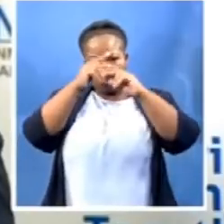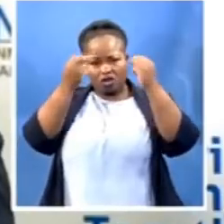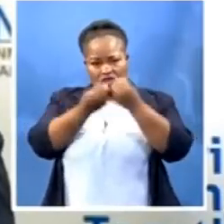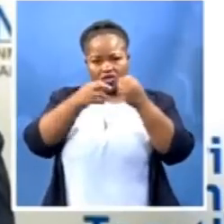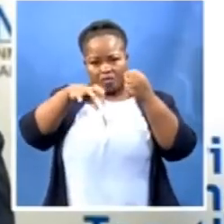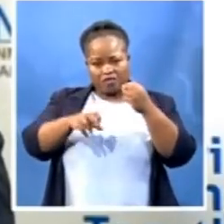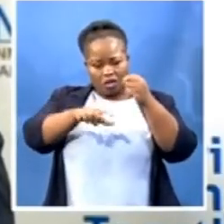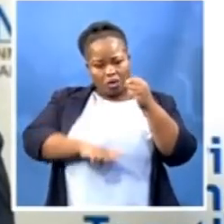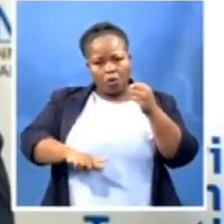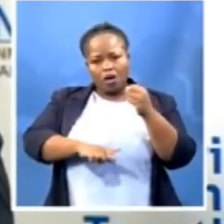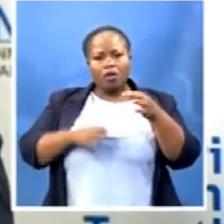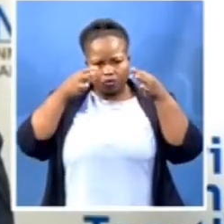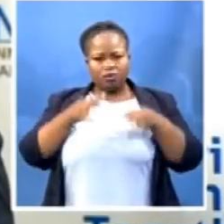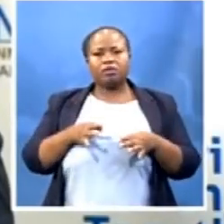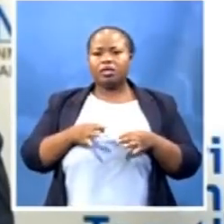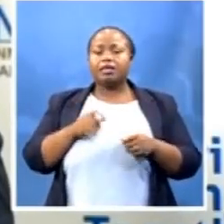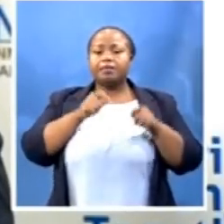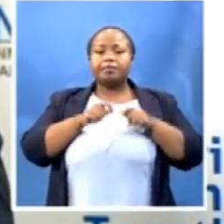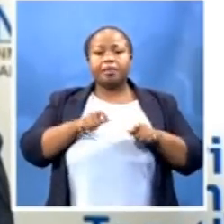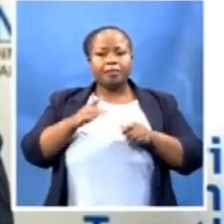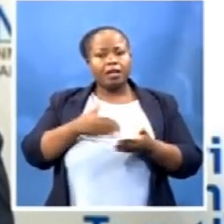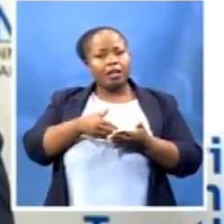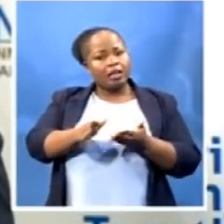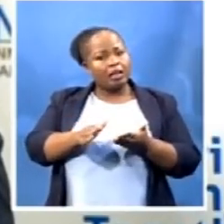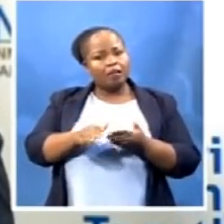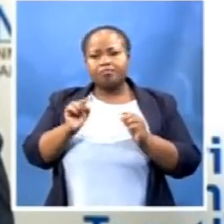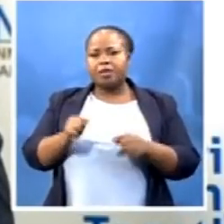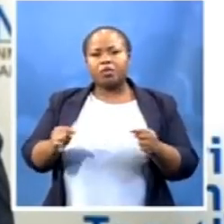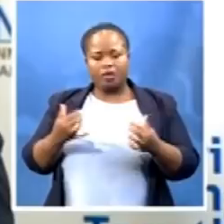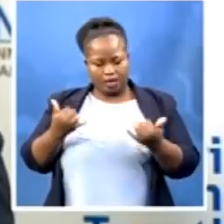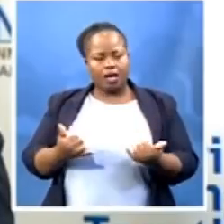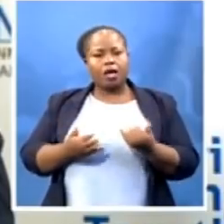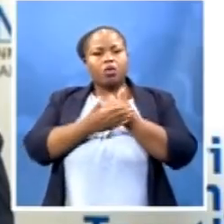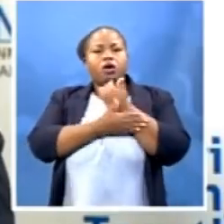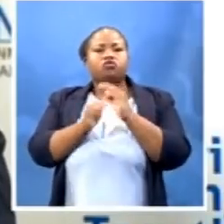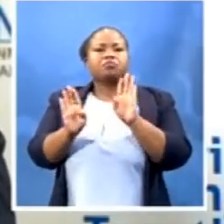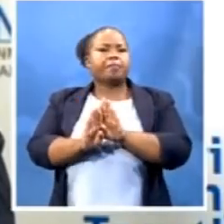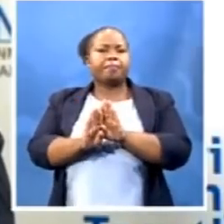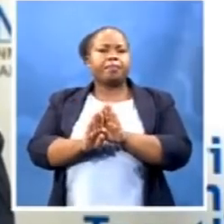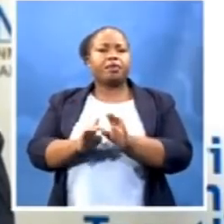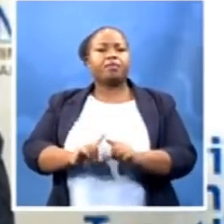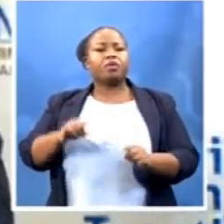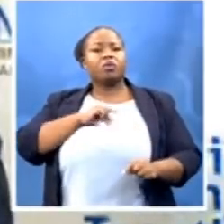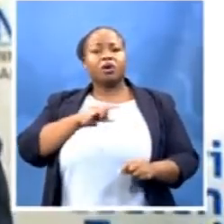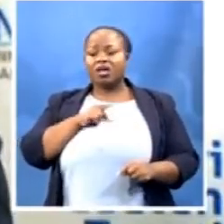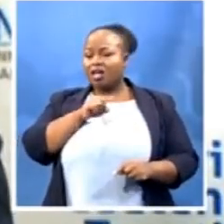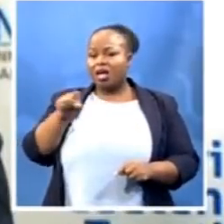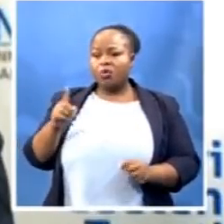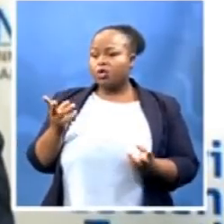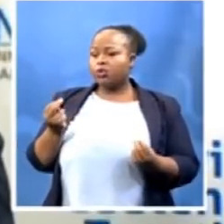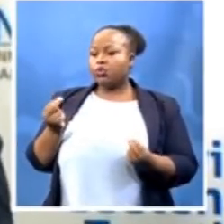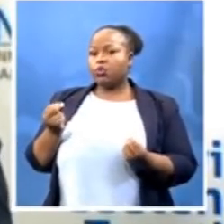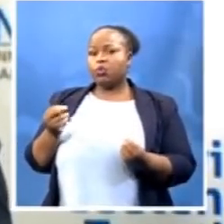throughout this lockdown. As a result of these developments, We called a meeting with the mayors